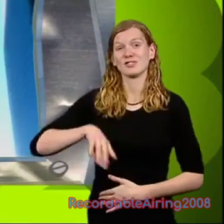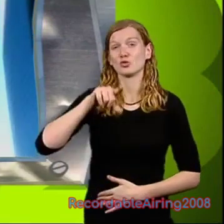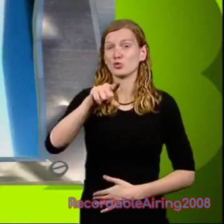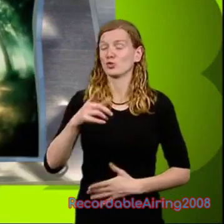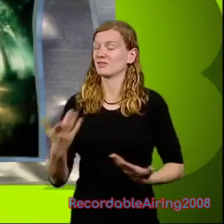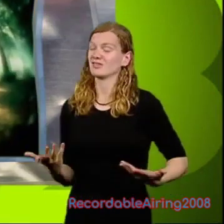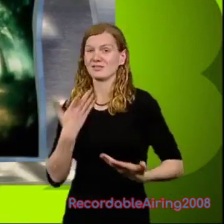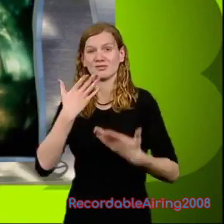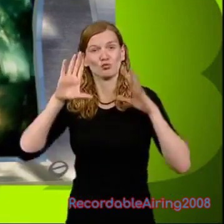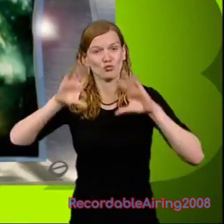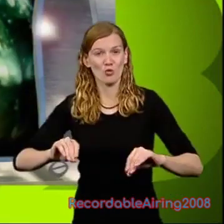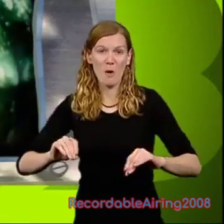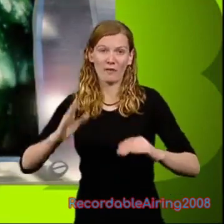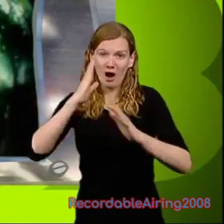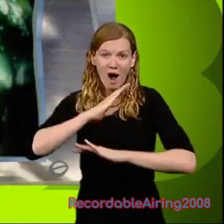Meet you through,